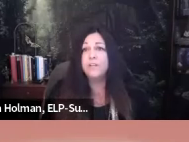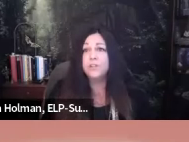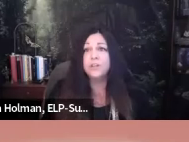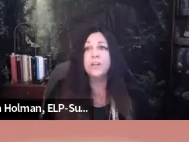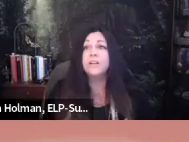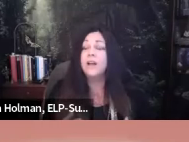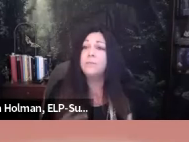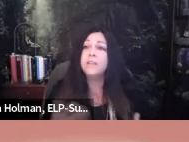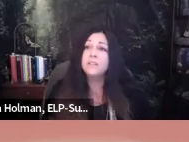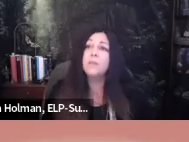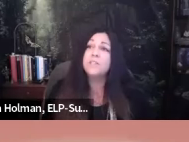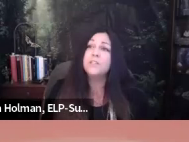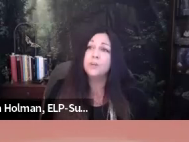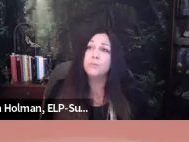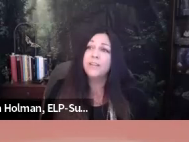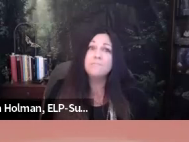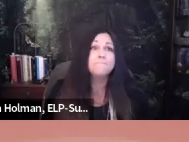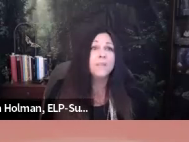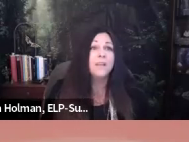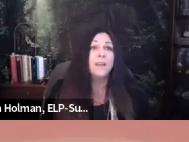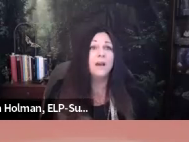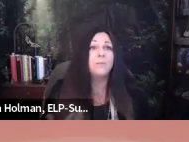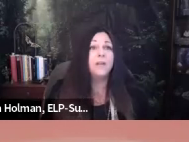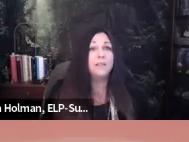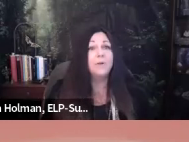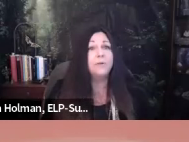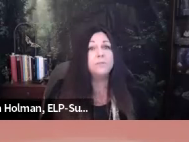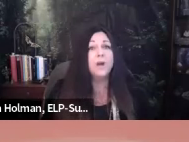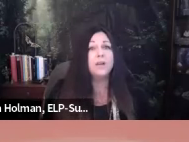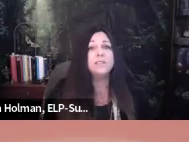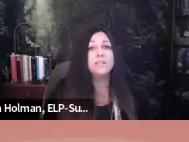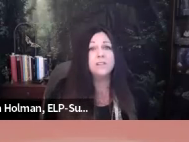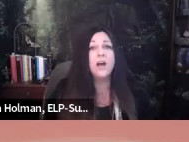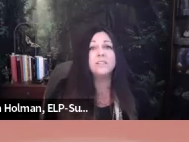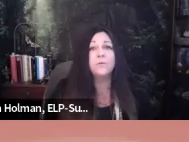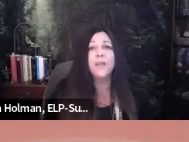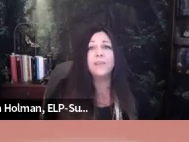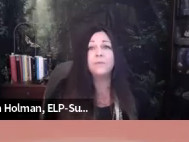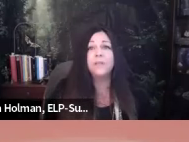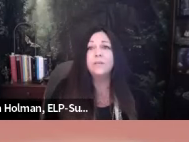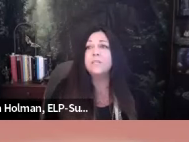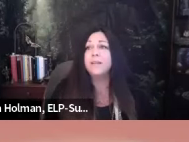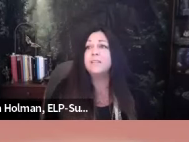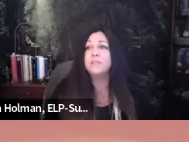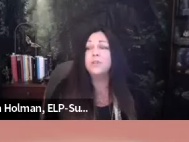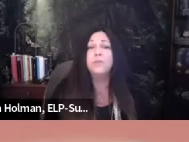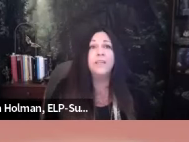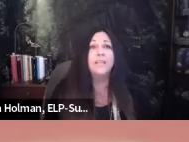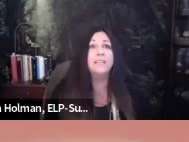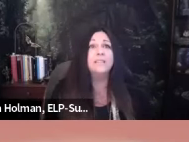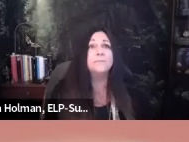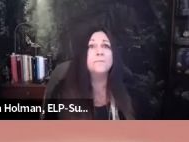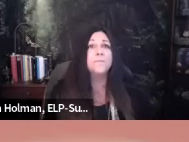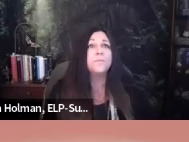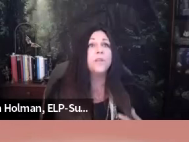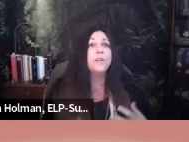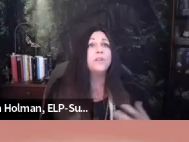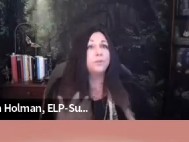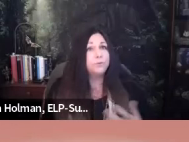grief and ensure it's not misinterpreted, and allow him to process his loss in a way that really respects his unique